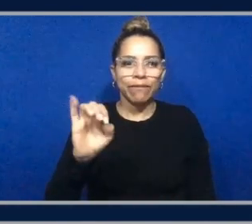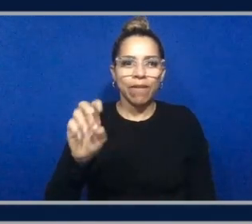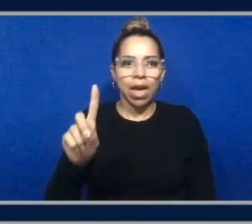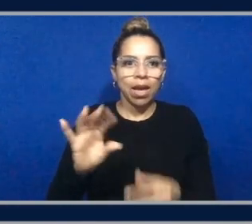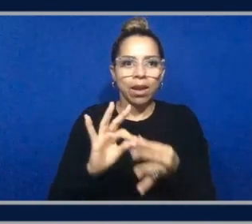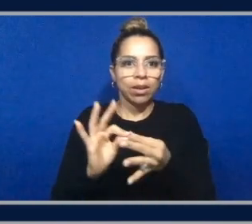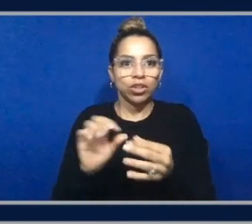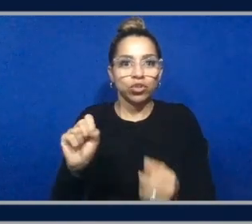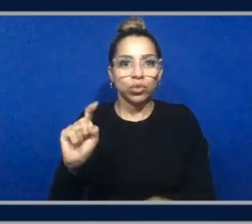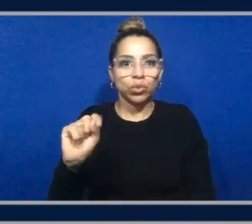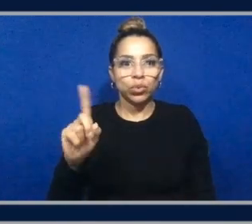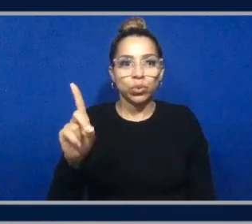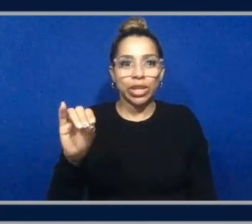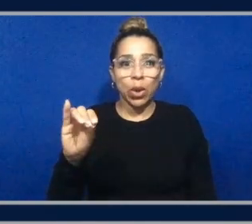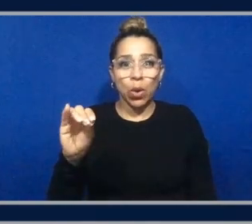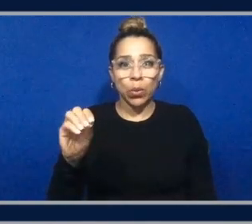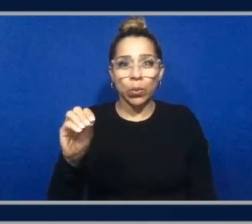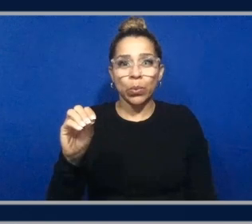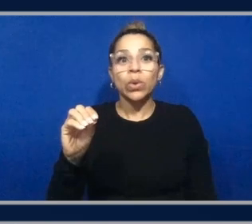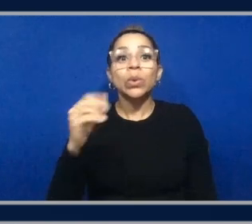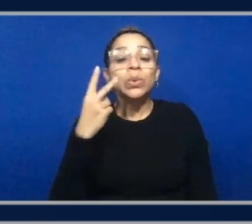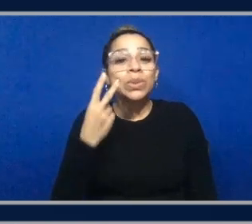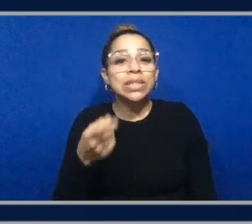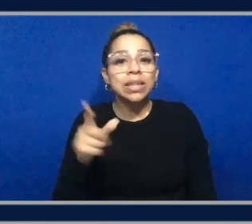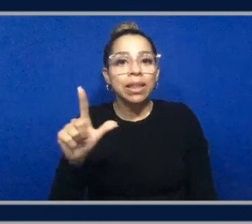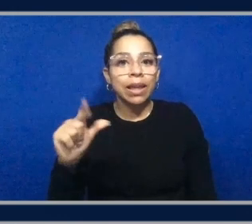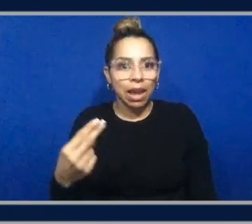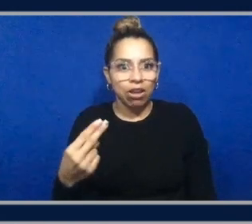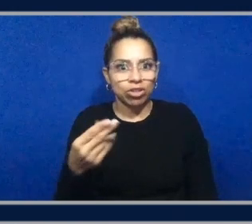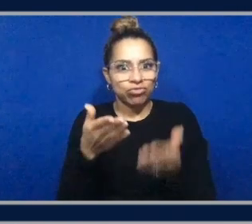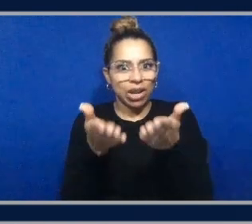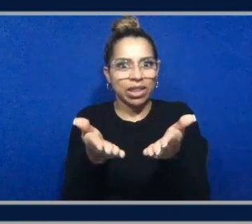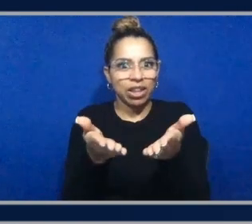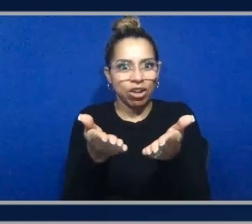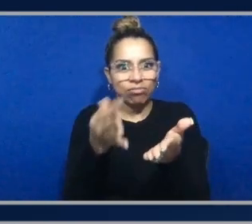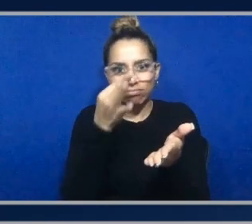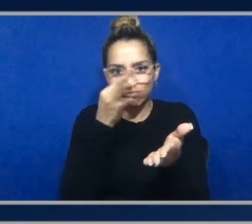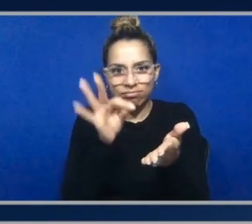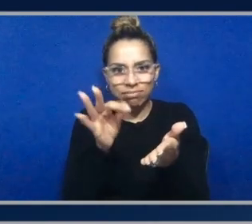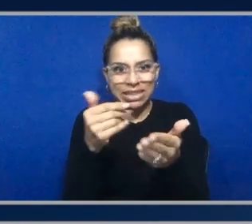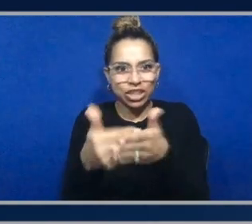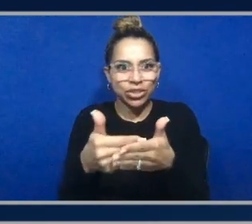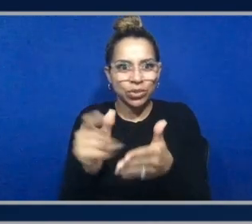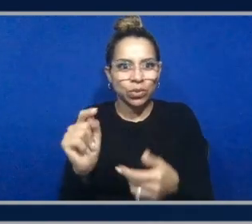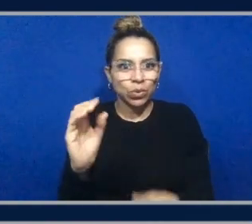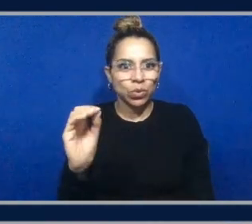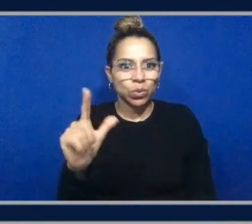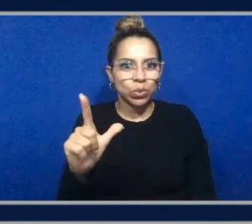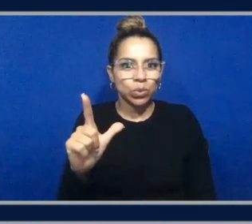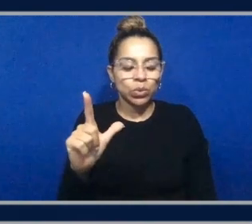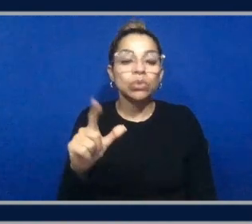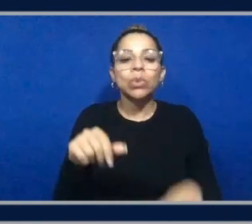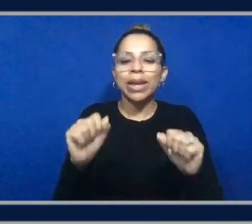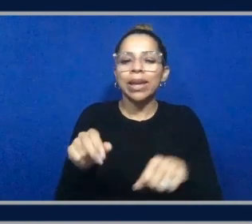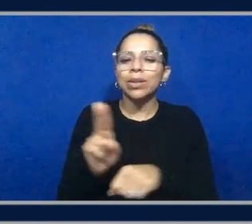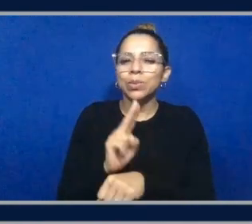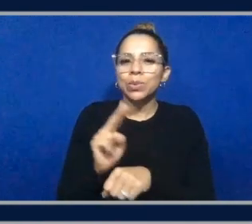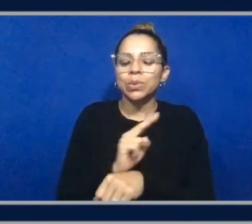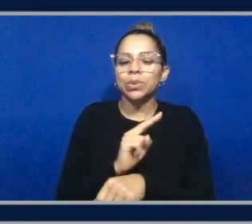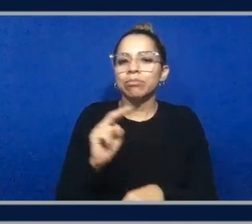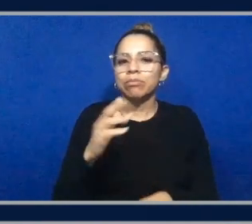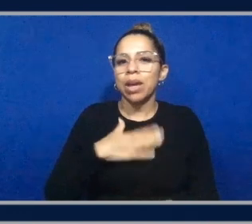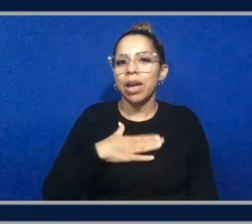the Lakehouse is right there, right next to the tool. So I can use the notebook here